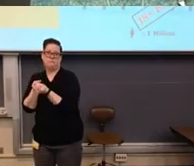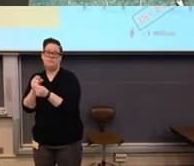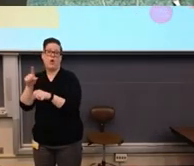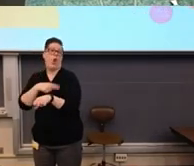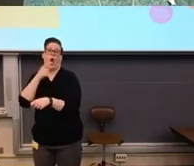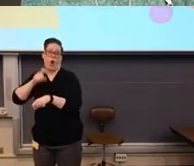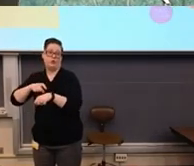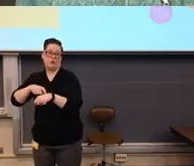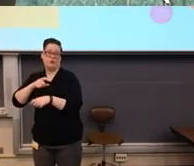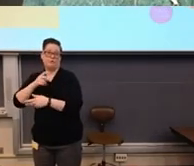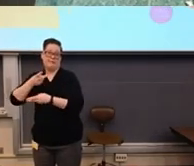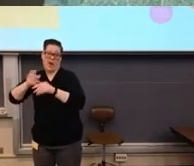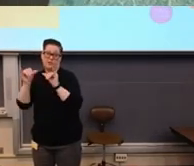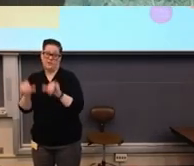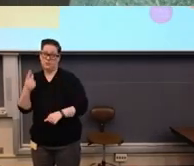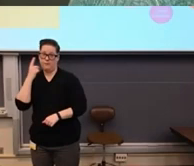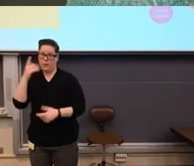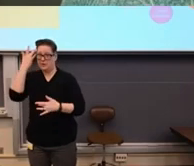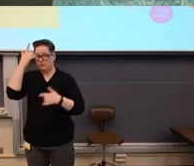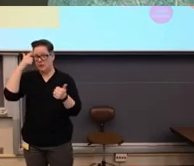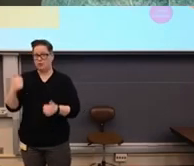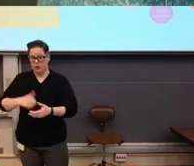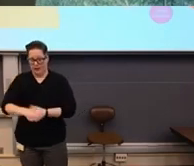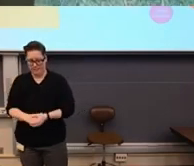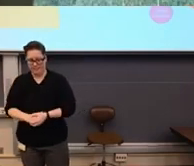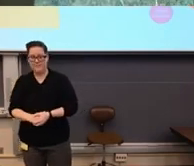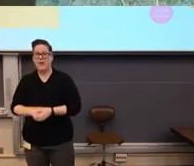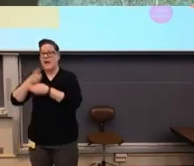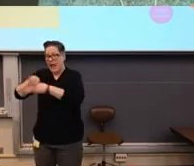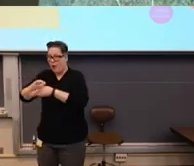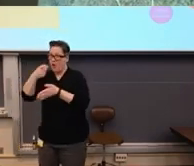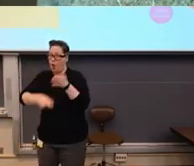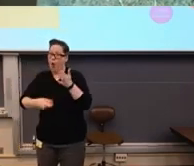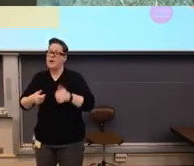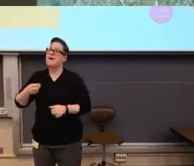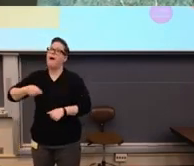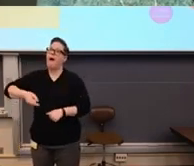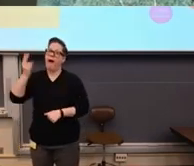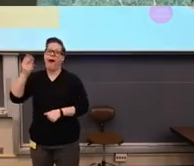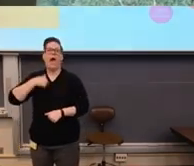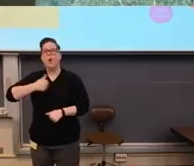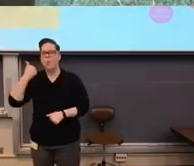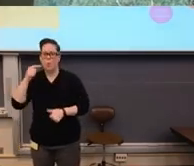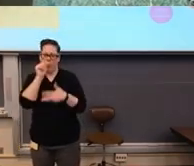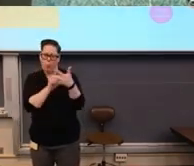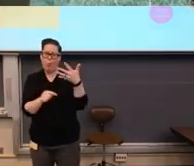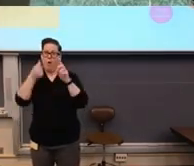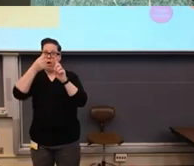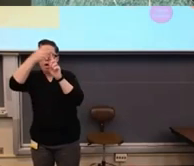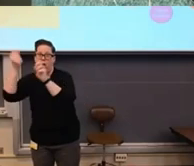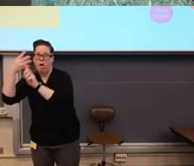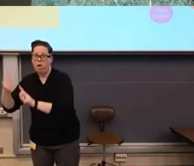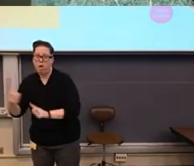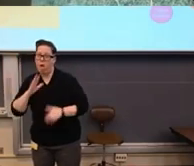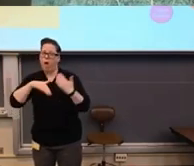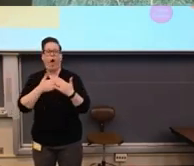dementia. The costs of caregiving are very high. I'm not going to go into each one of these in too much depth, but